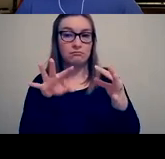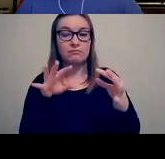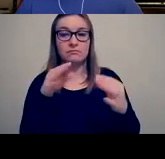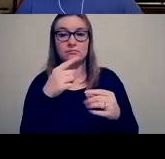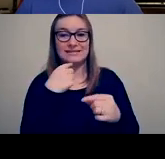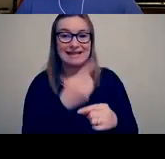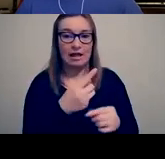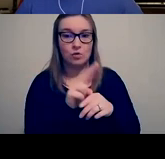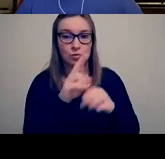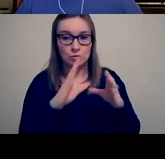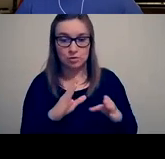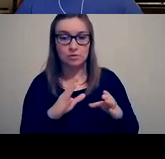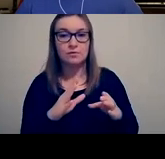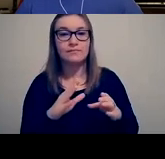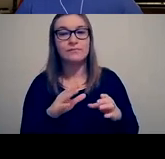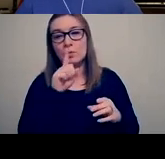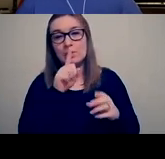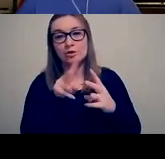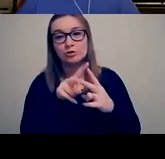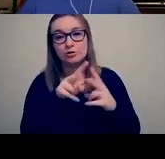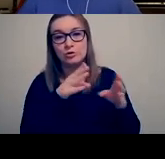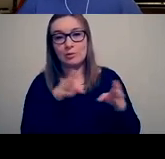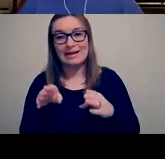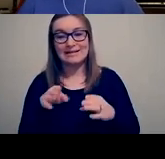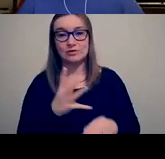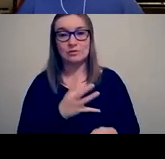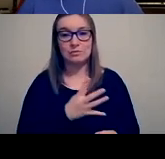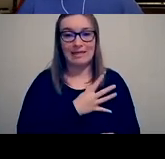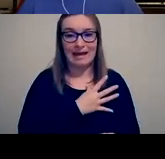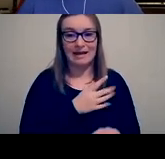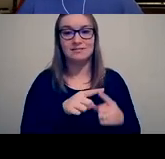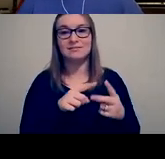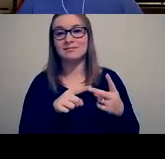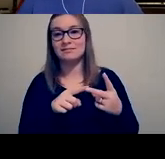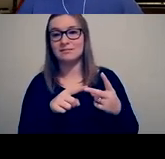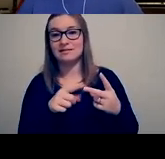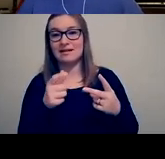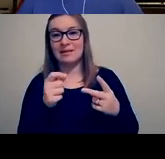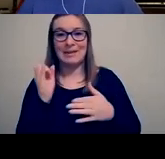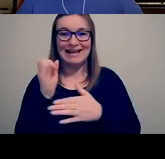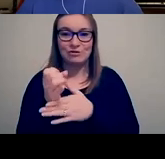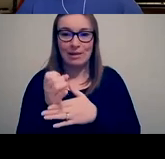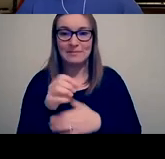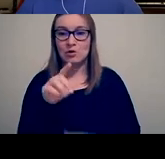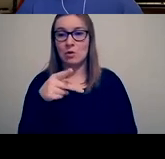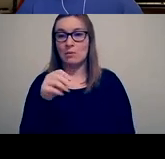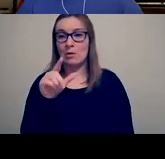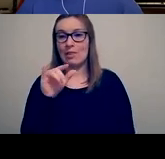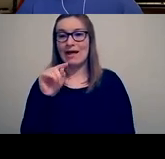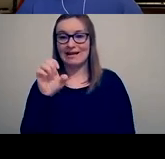states. Yeah, there's two states. There's polite and there's assertive. Assertive will interrupt. Polite will wait for a natural